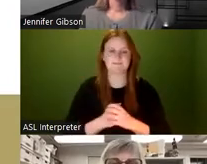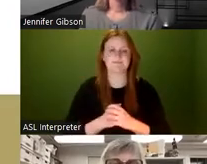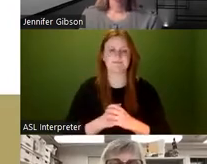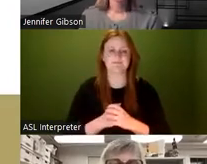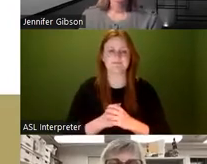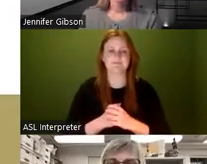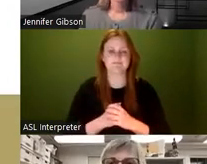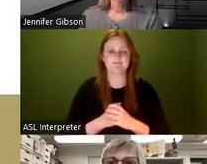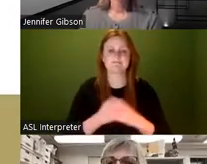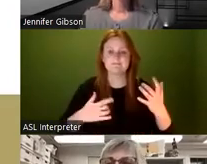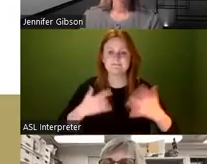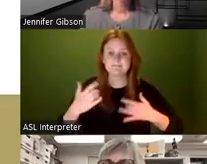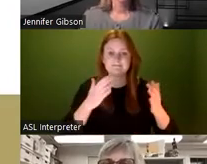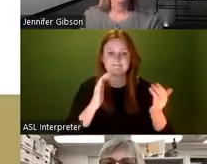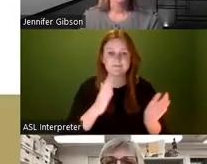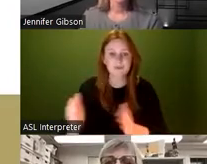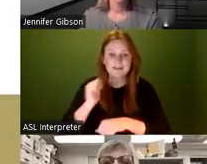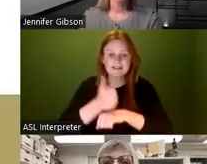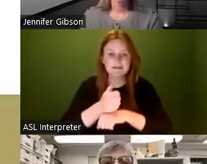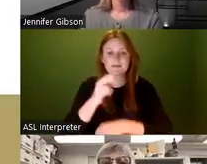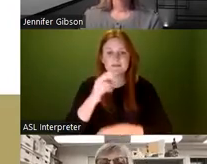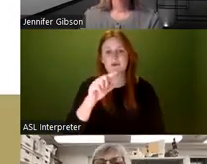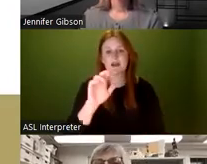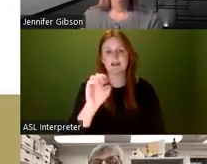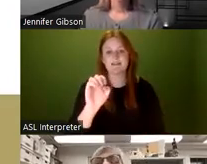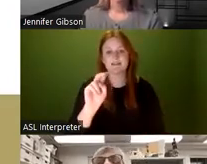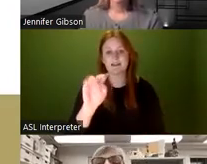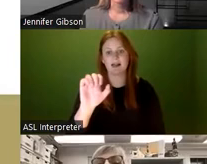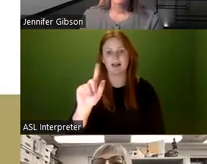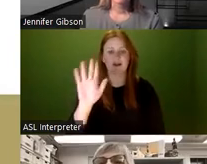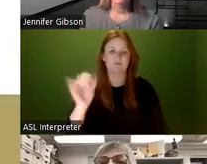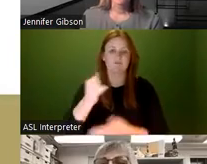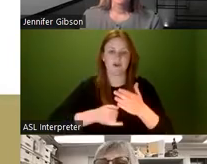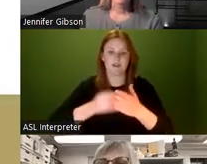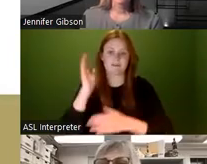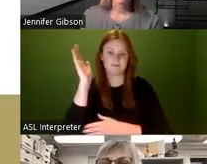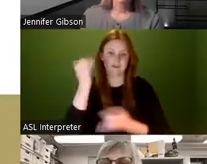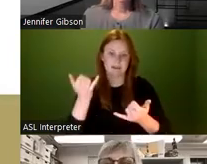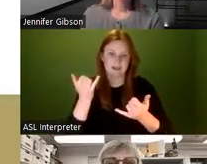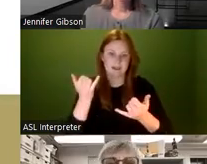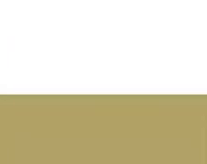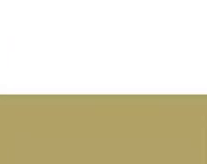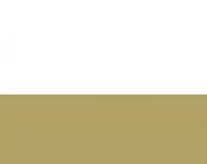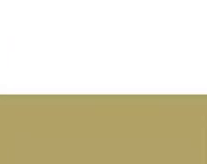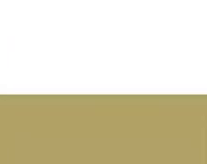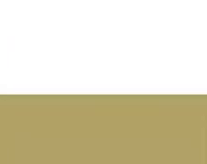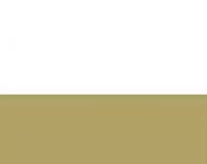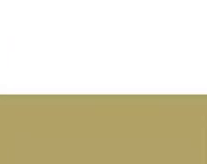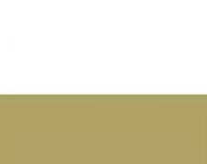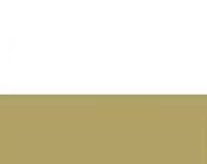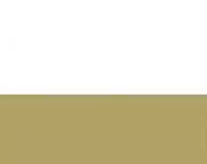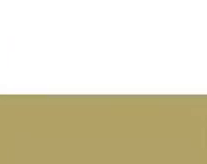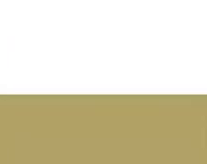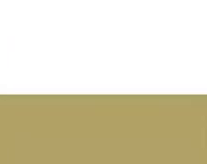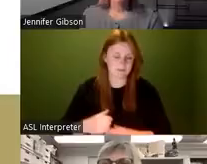it's my pleasure to organize Grace Nichols Artist Talk tonight in collaboration with the Manitoba Craft Council. I would like to begin this